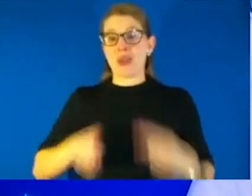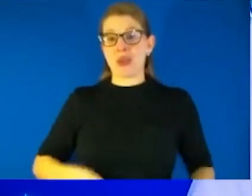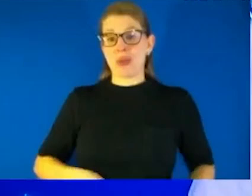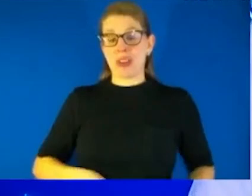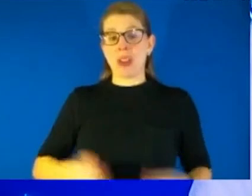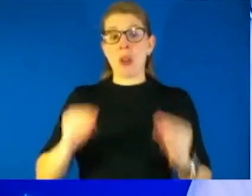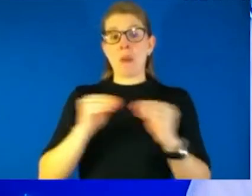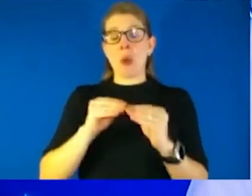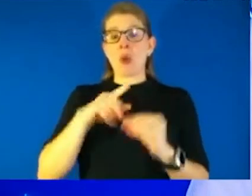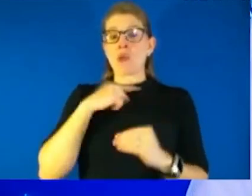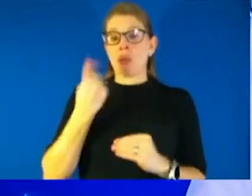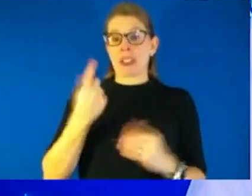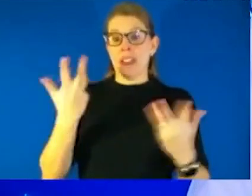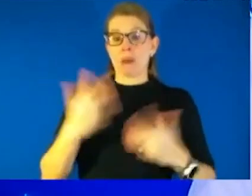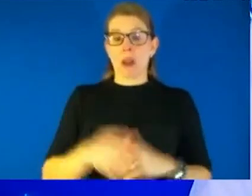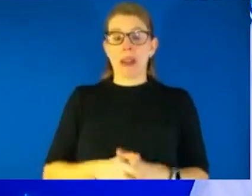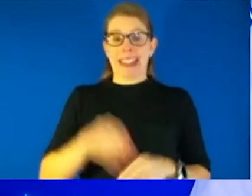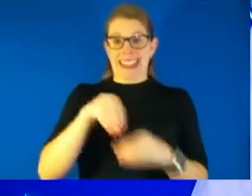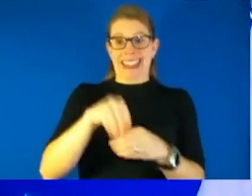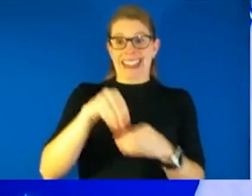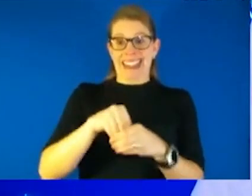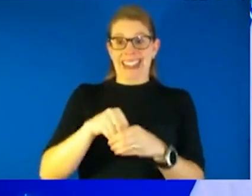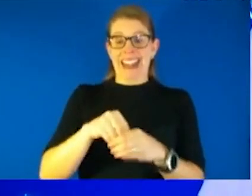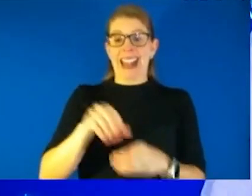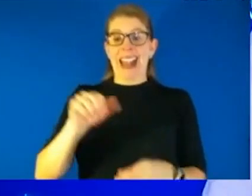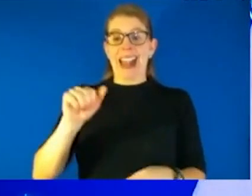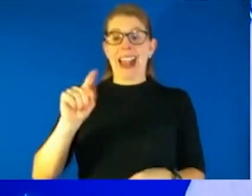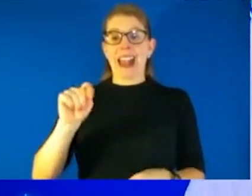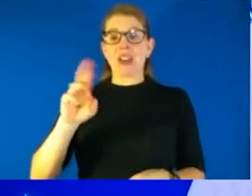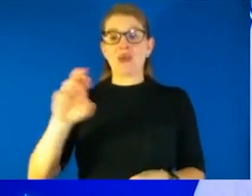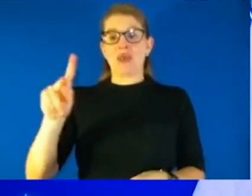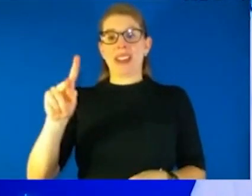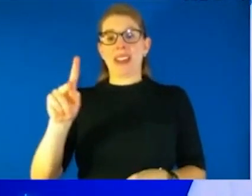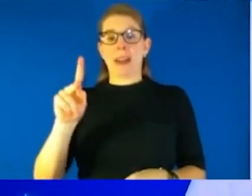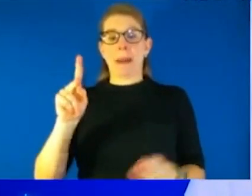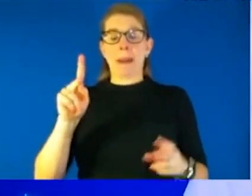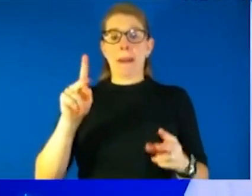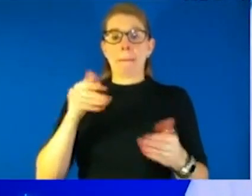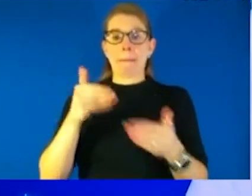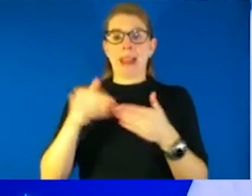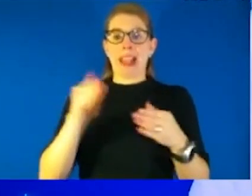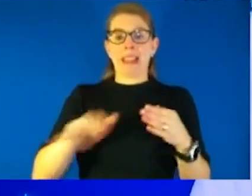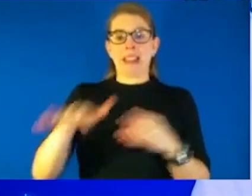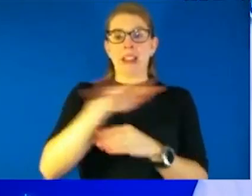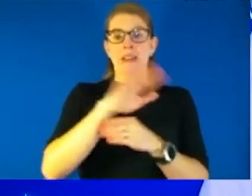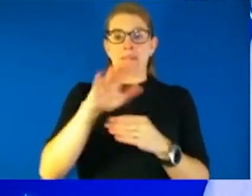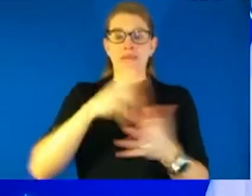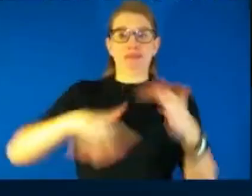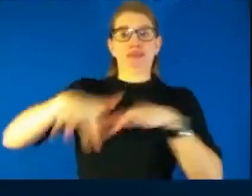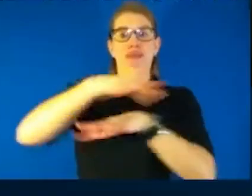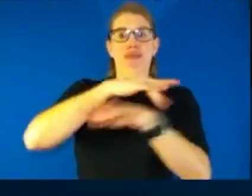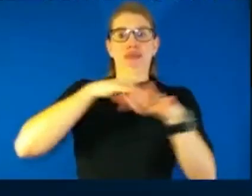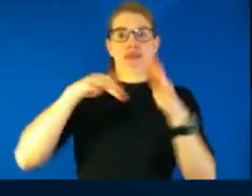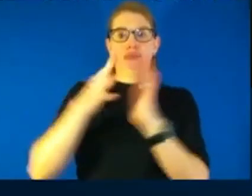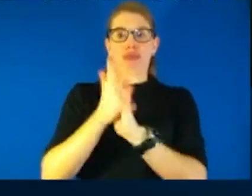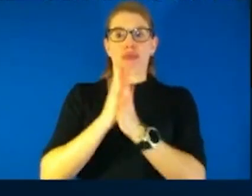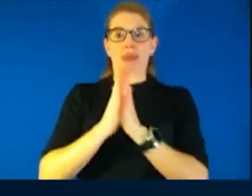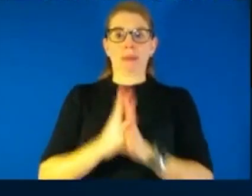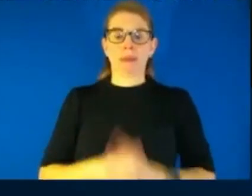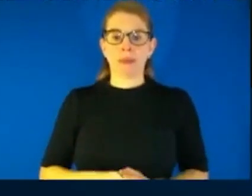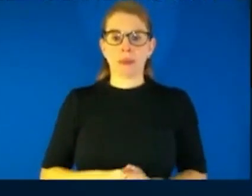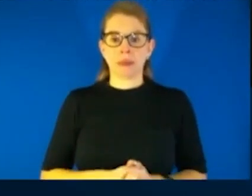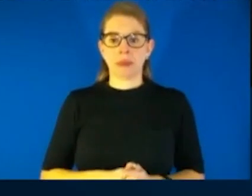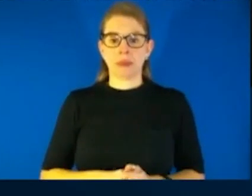risky is those indoor at-risk places where you are gathered close together. That makes sense, though. A lot of Jessica, we